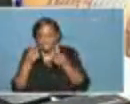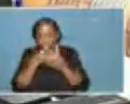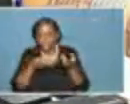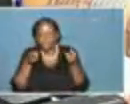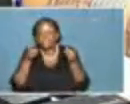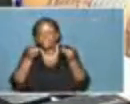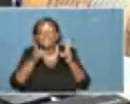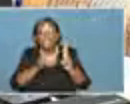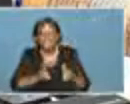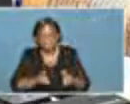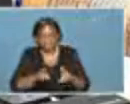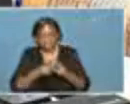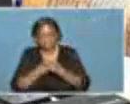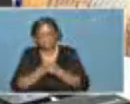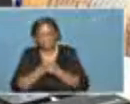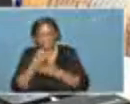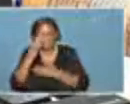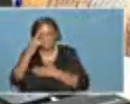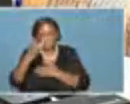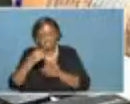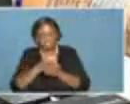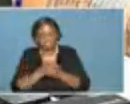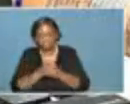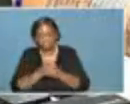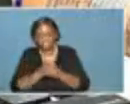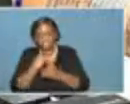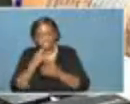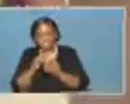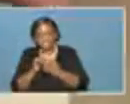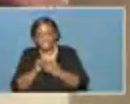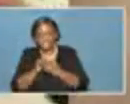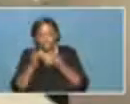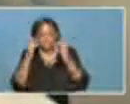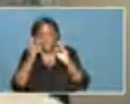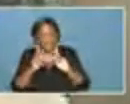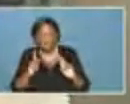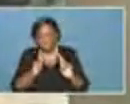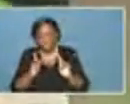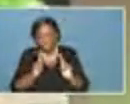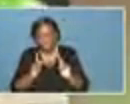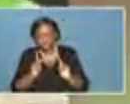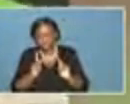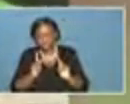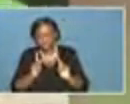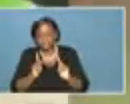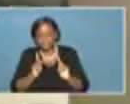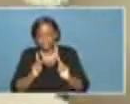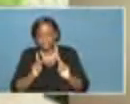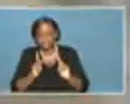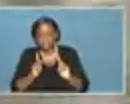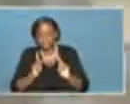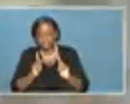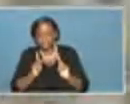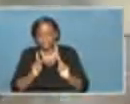come. Now, obviously, as we spoke earlier, there are many industries, as we develop this cannabis and hemp industry, there are